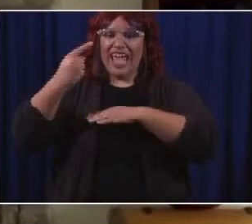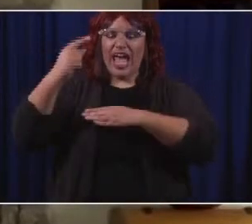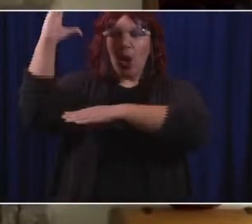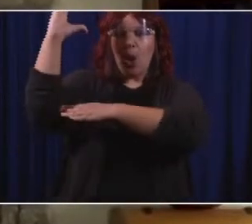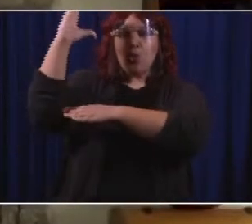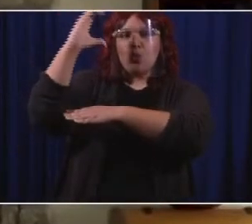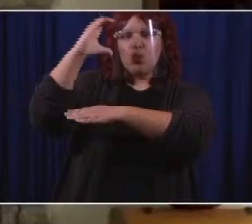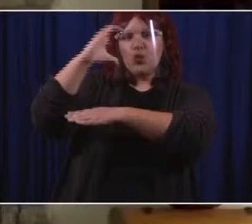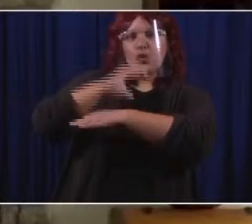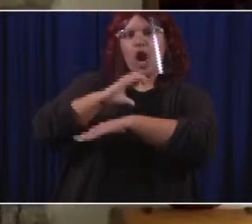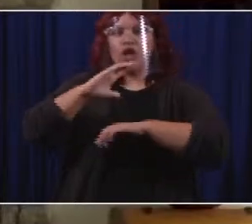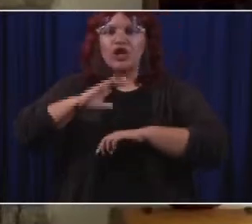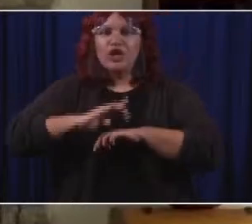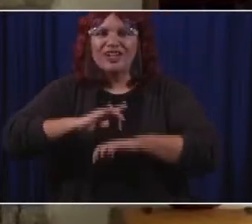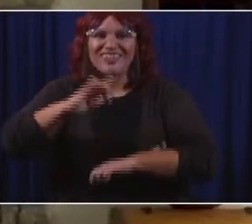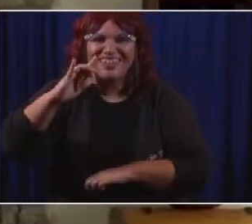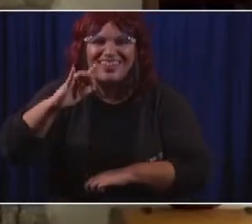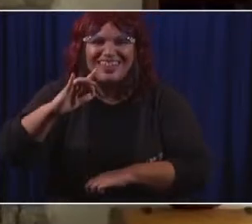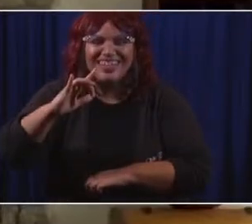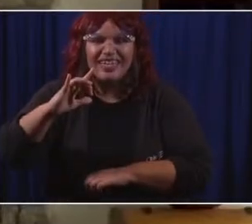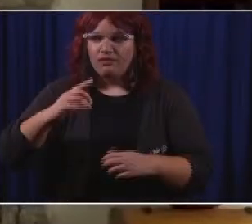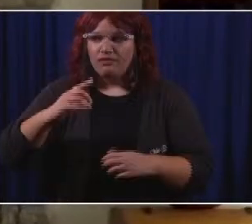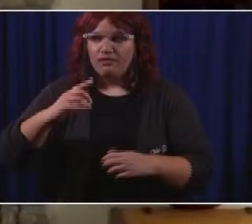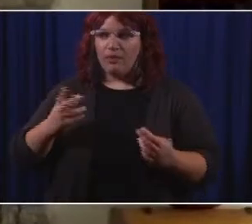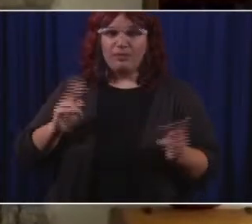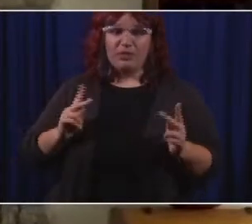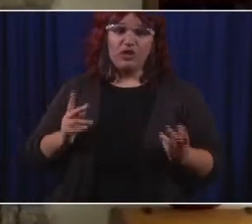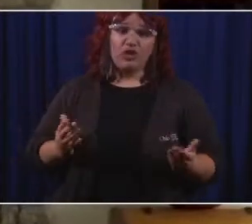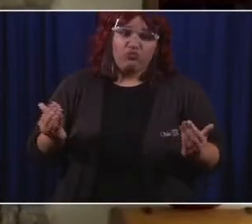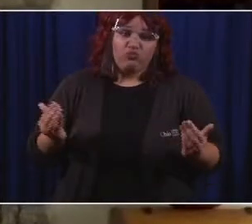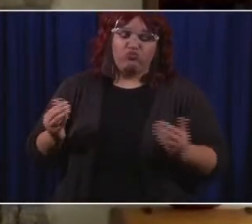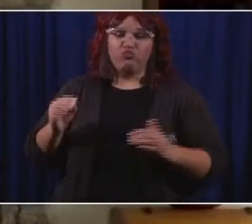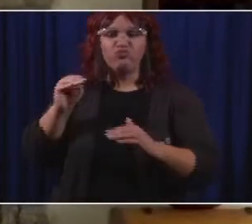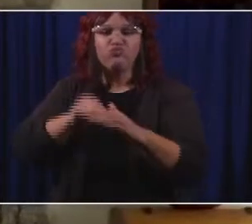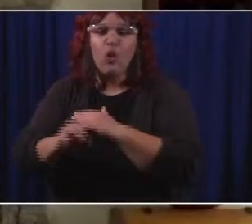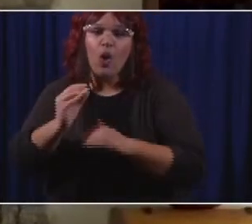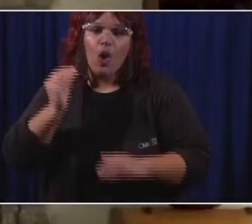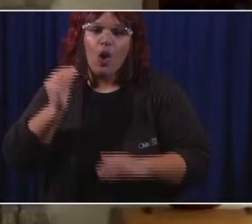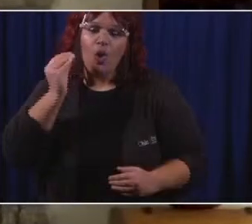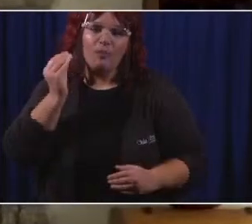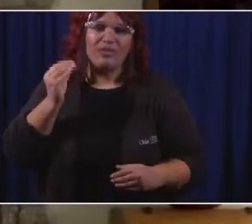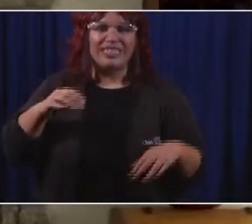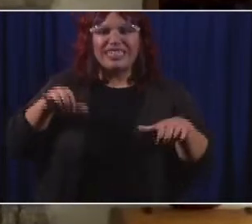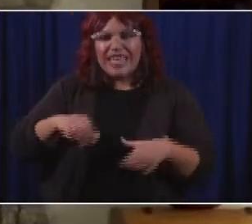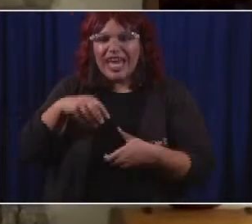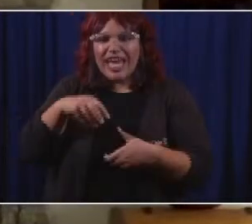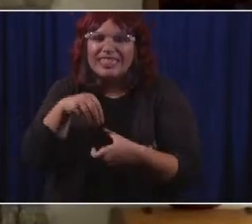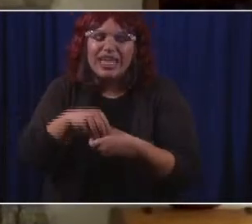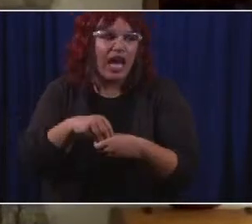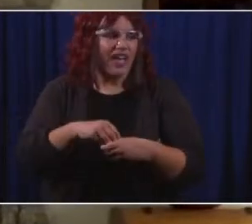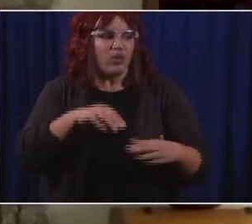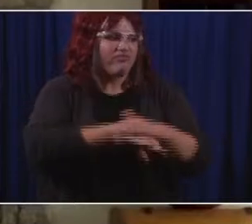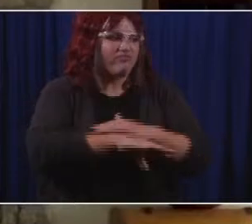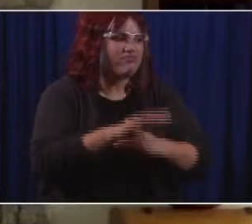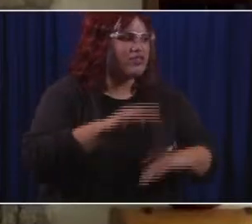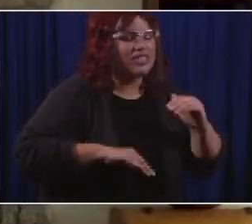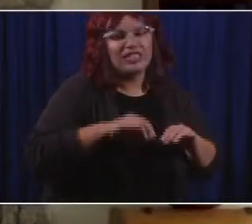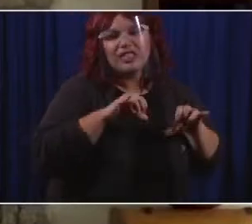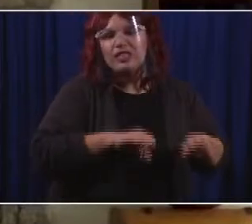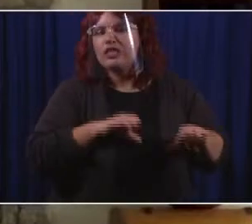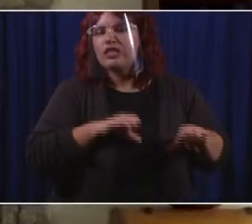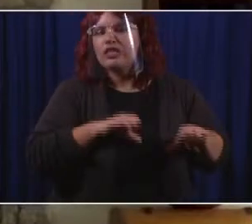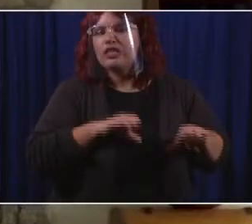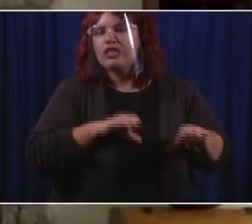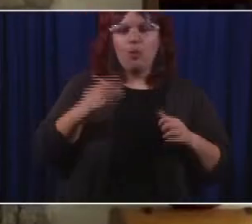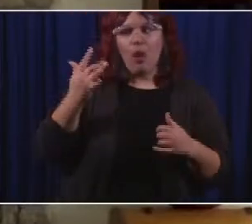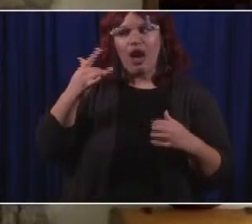And, look, people are inside more just because of the cold and because of the when it gets dark. So people are inside a lot more. And we